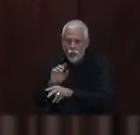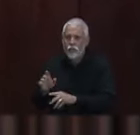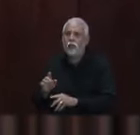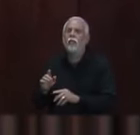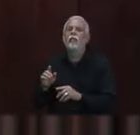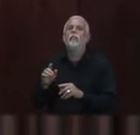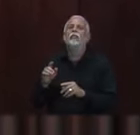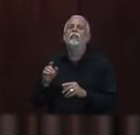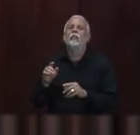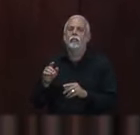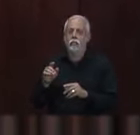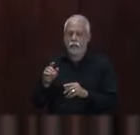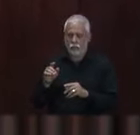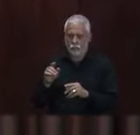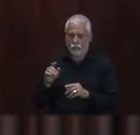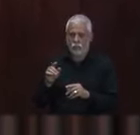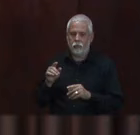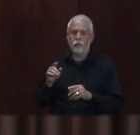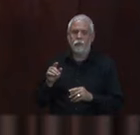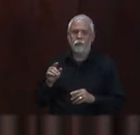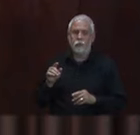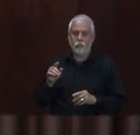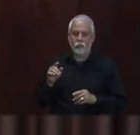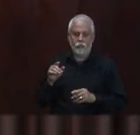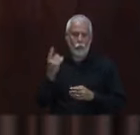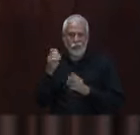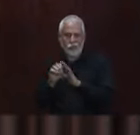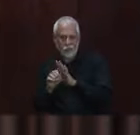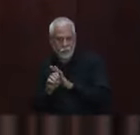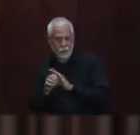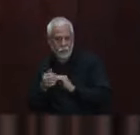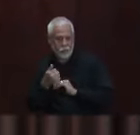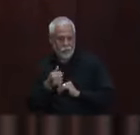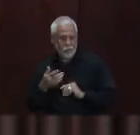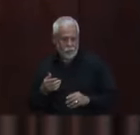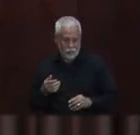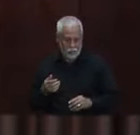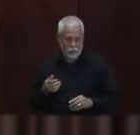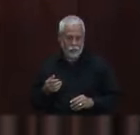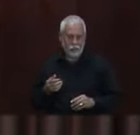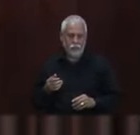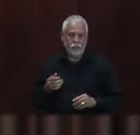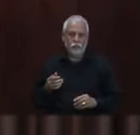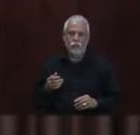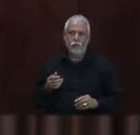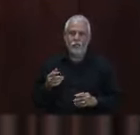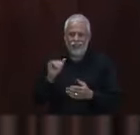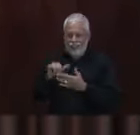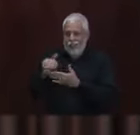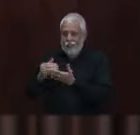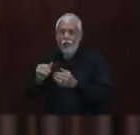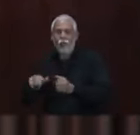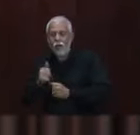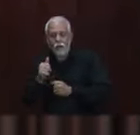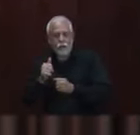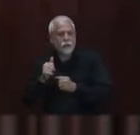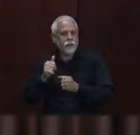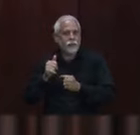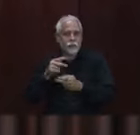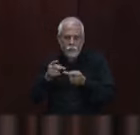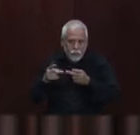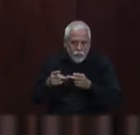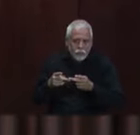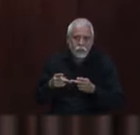So, but as just one example, is there any way to get a sense for that sector and other types of